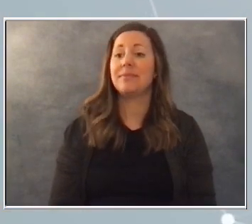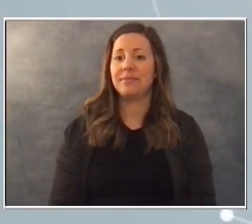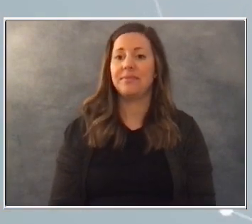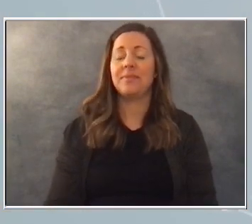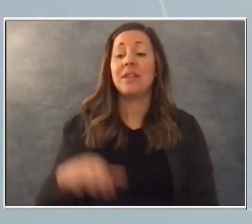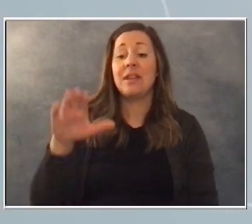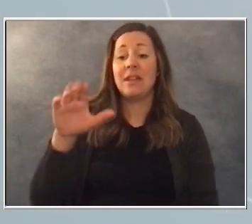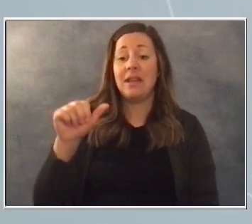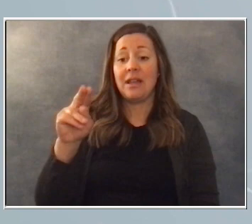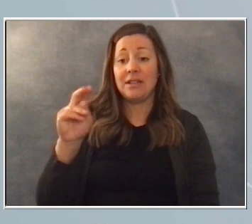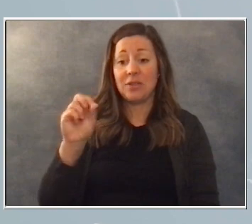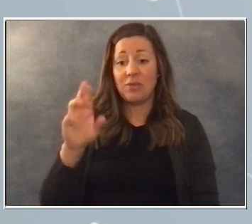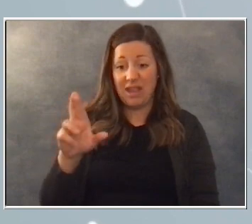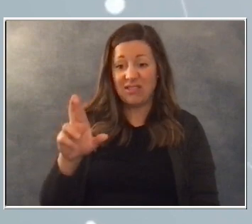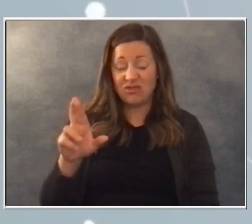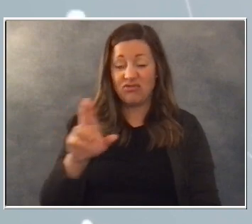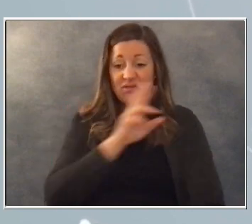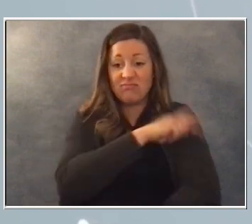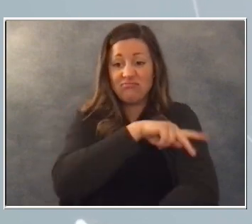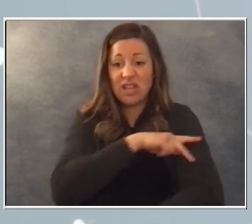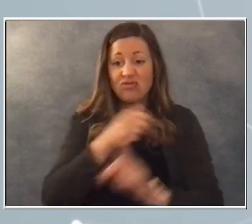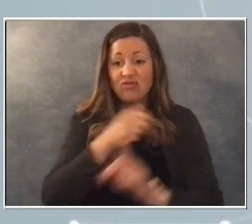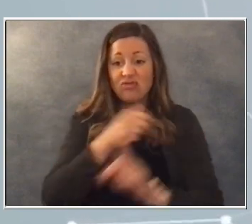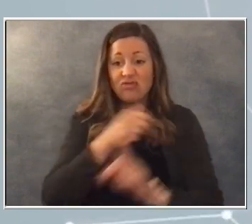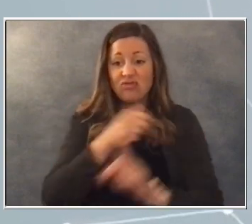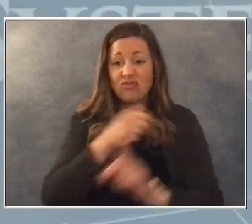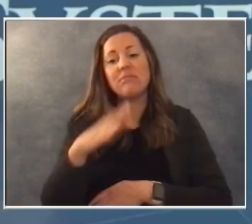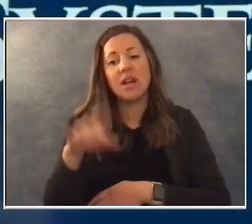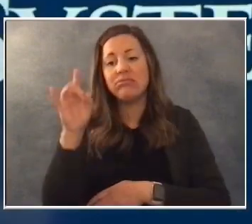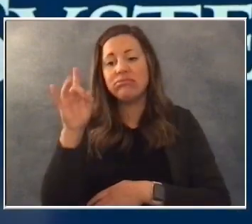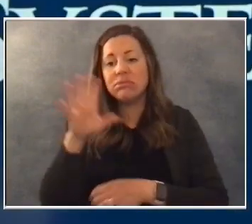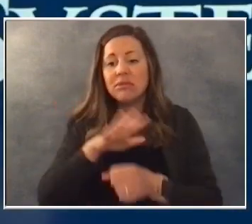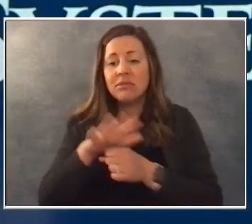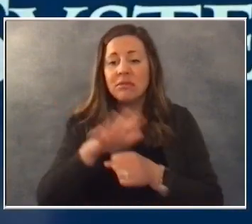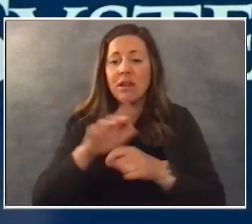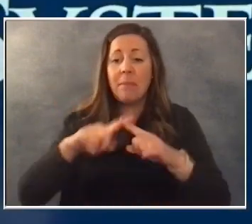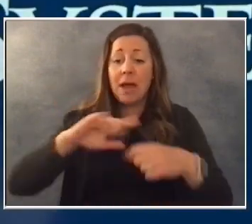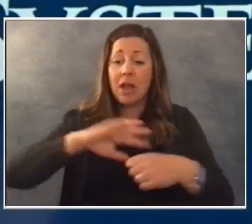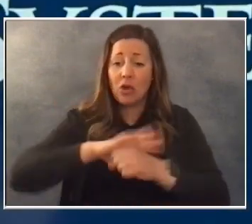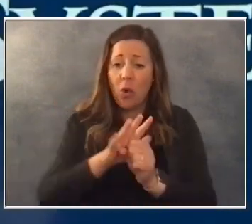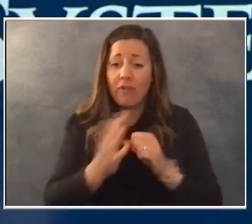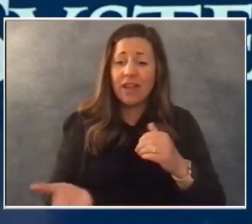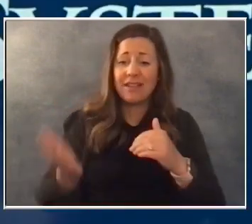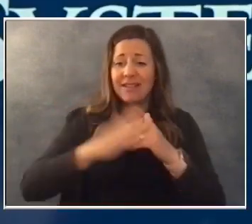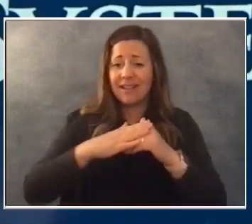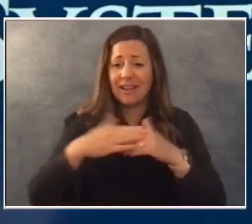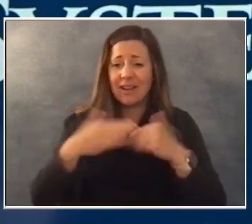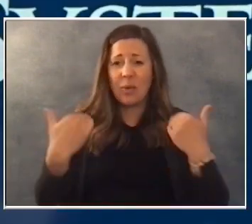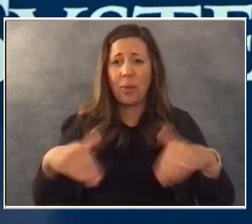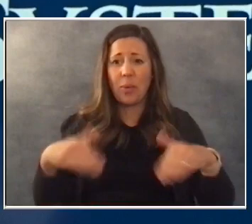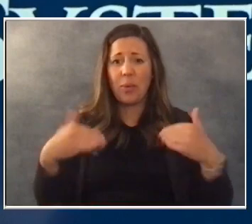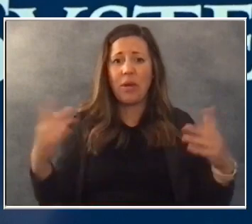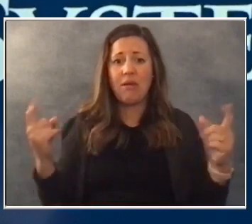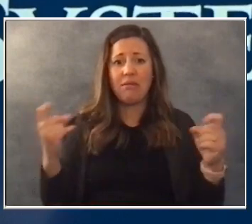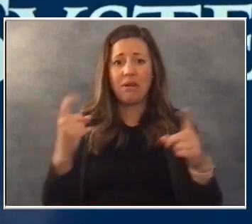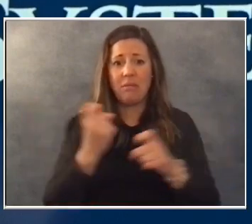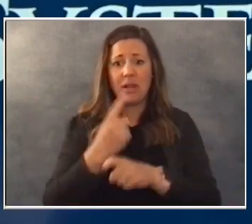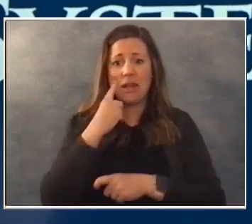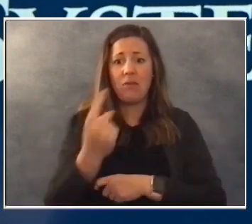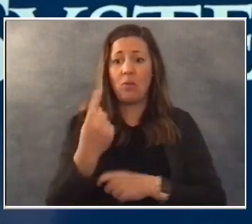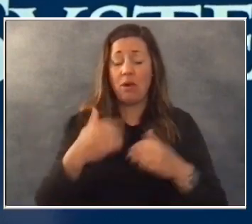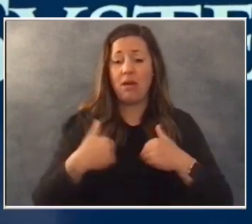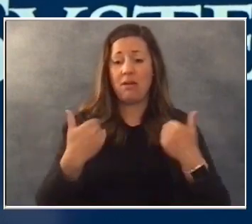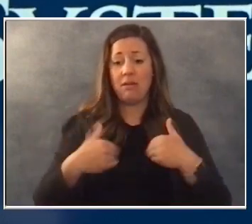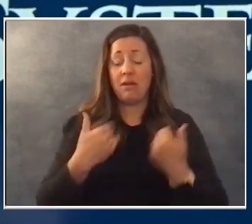it complicated the cancer journey for one young mom. Today, we have even more proof that colorectal cancer is no longer an